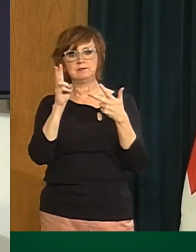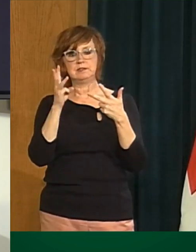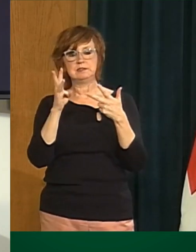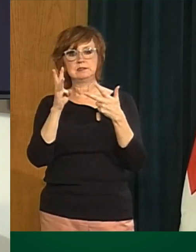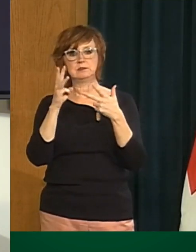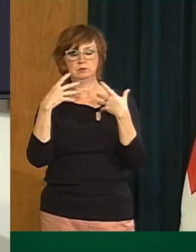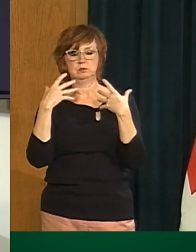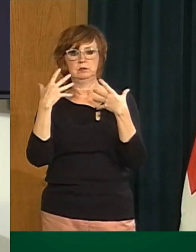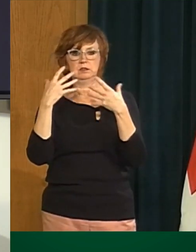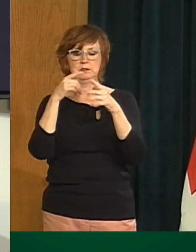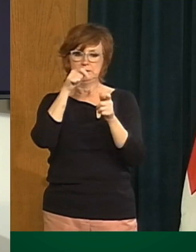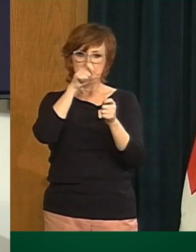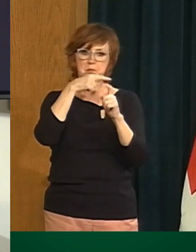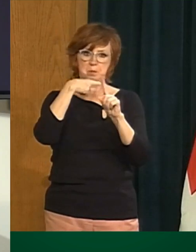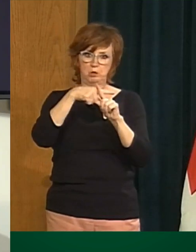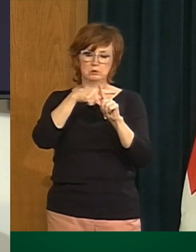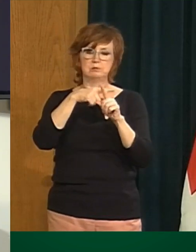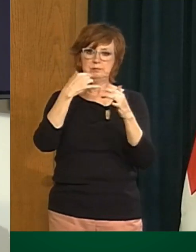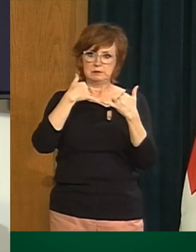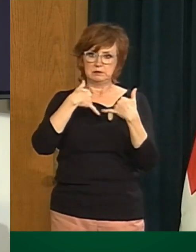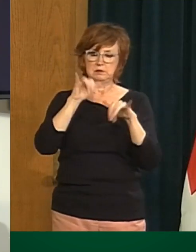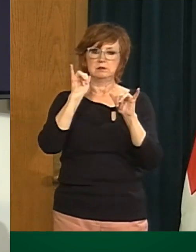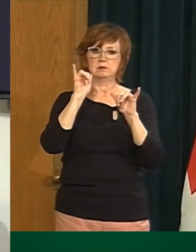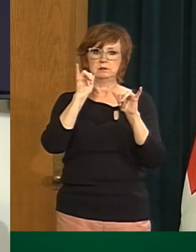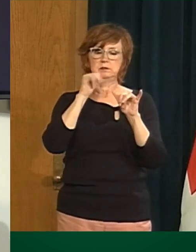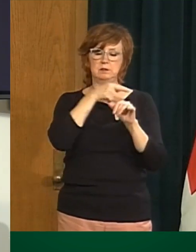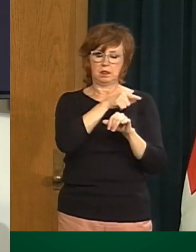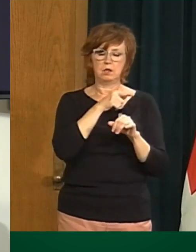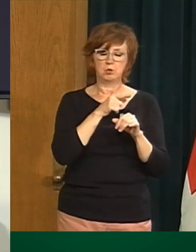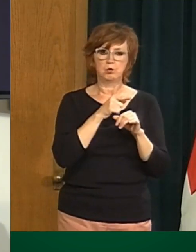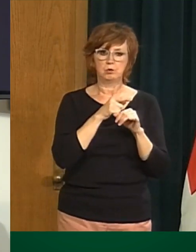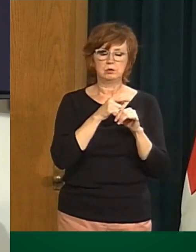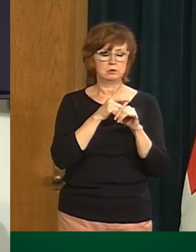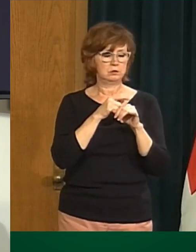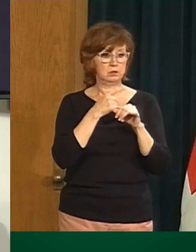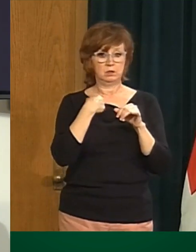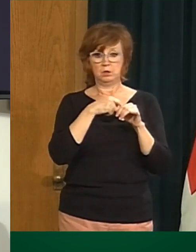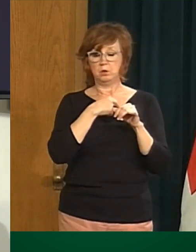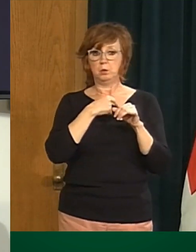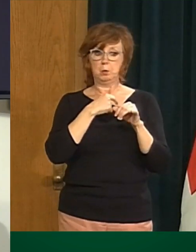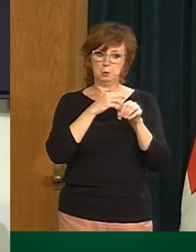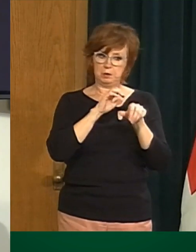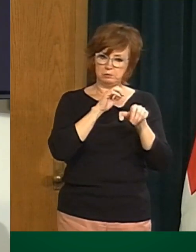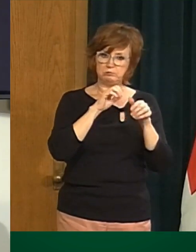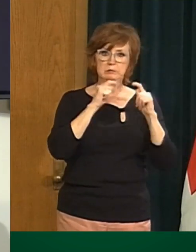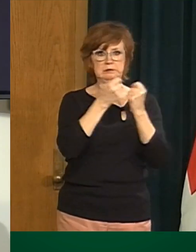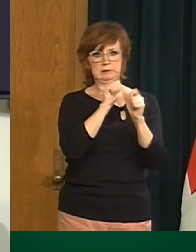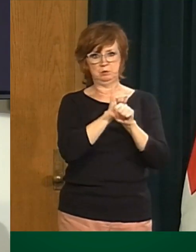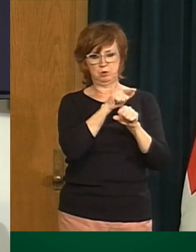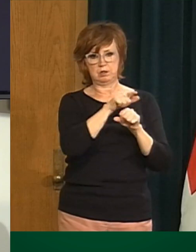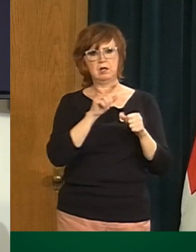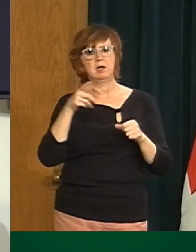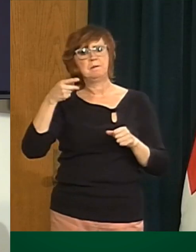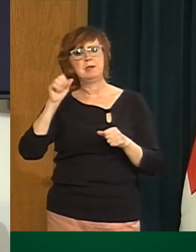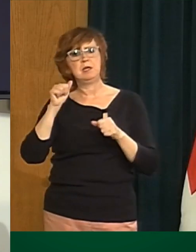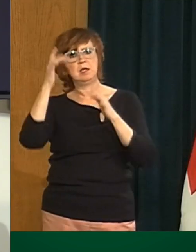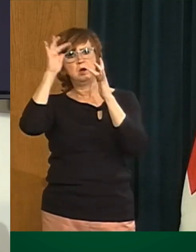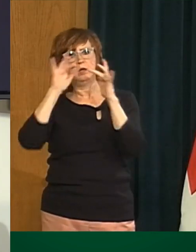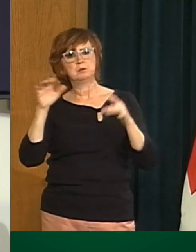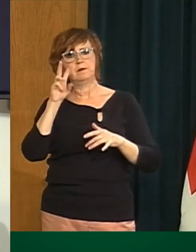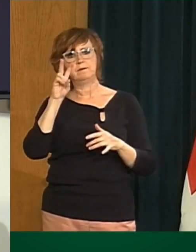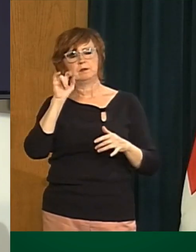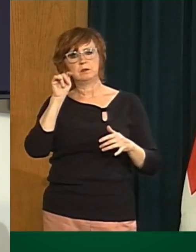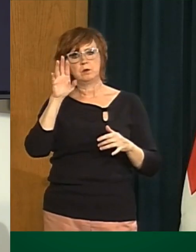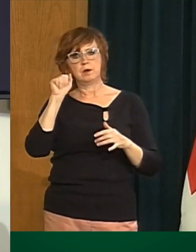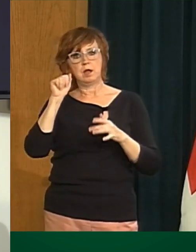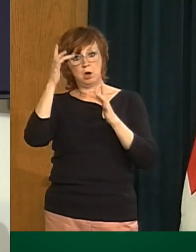Loche. We continue to meet and work closely with the local community leaders. For Victoria Hospital in Prince Albert, we